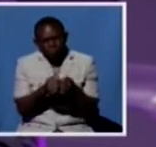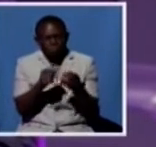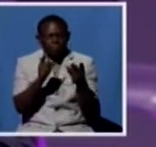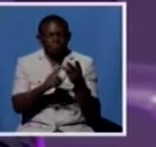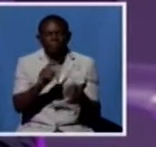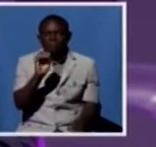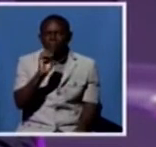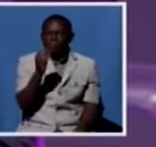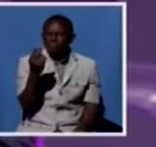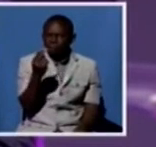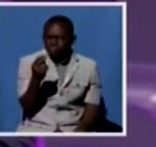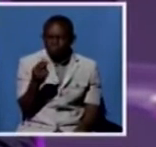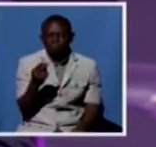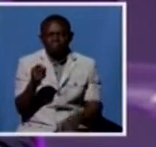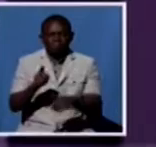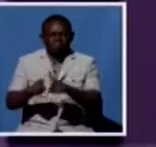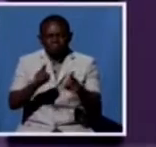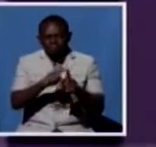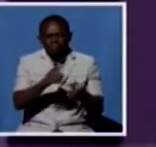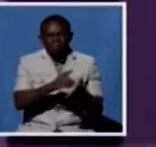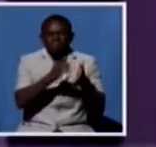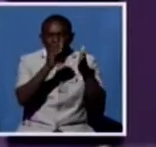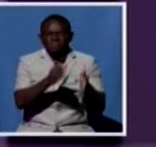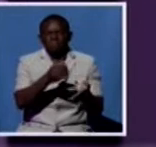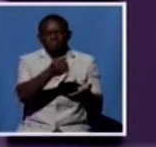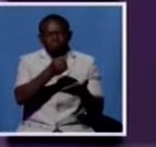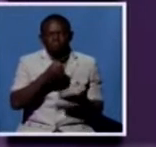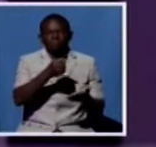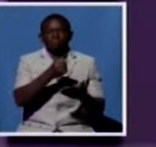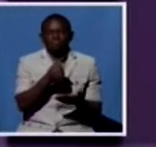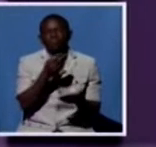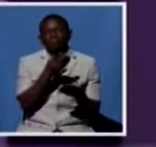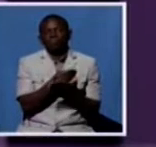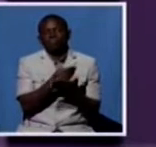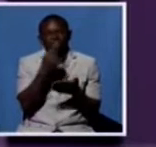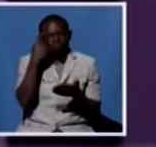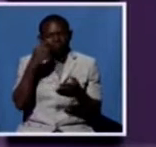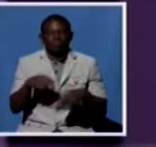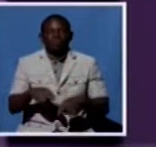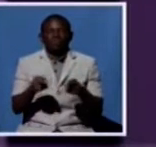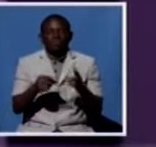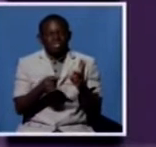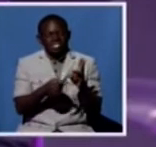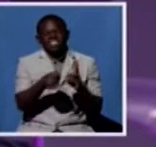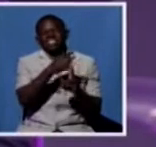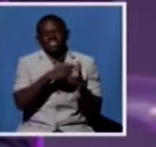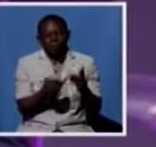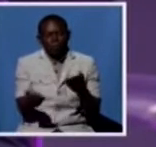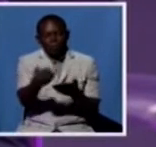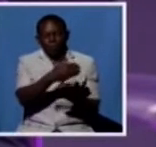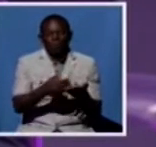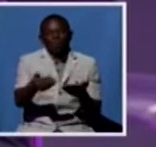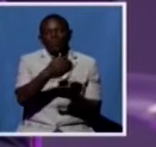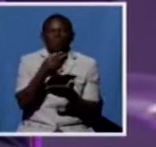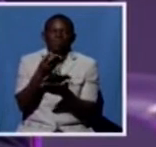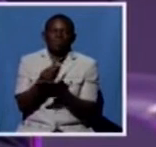also contributes, and the various other cooperating partners. So this is put together, what now is consolidated into the